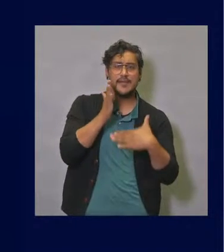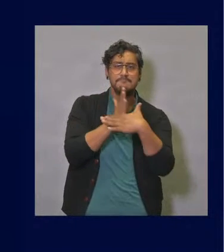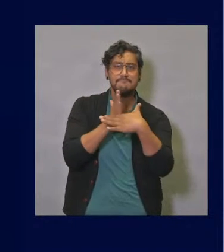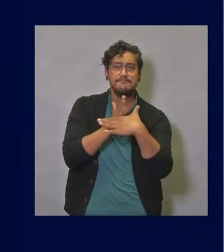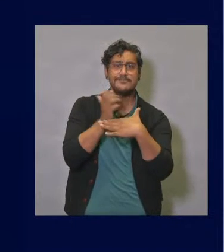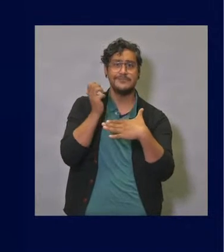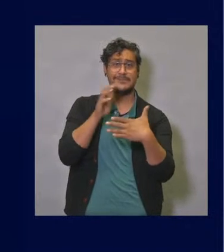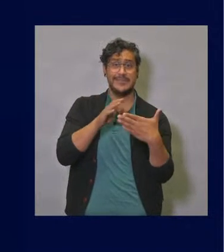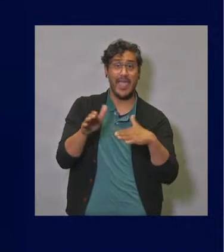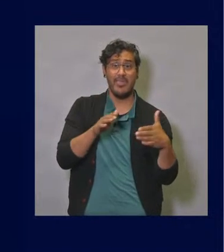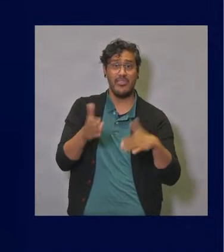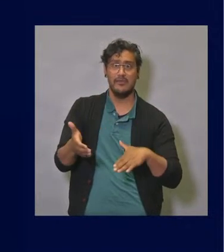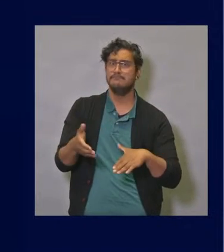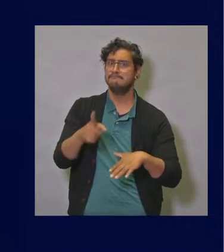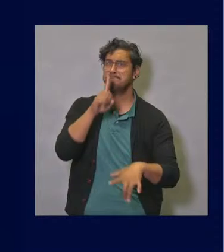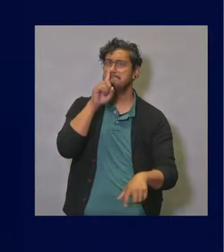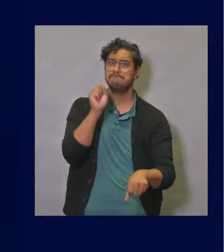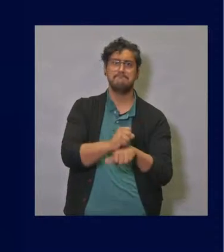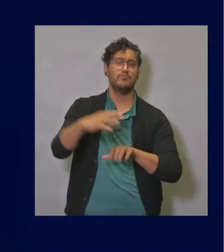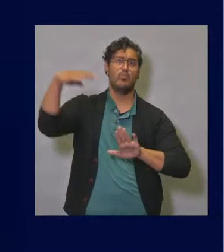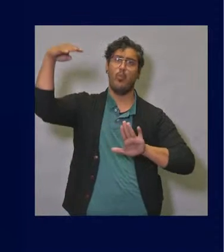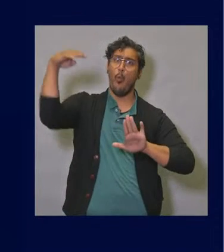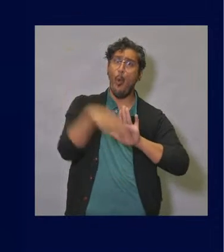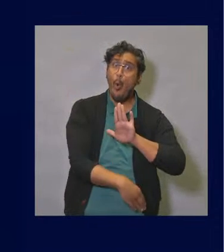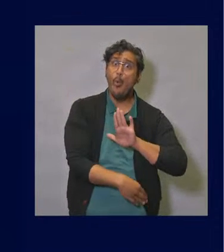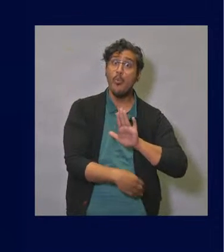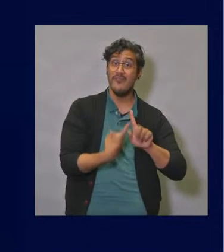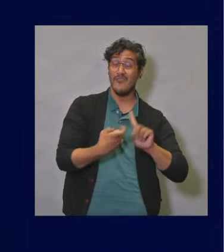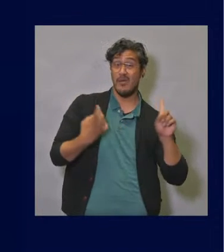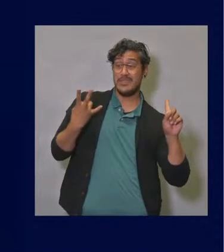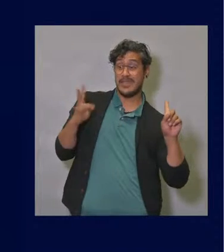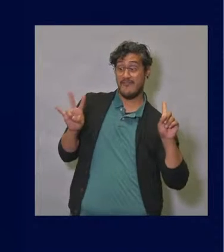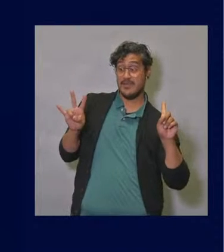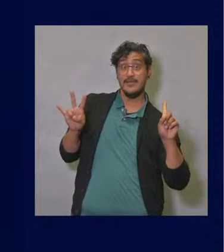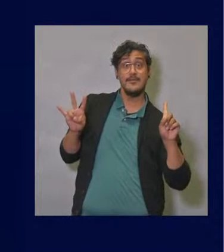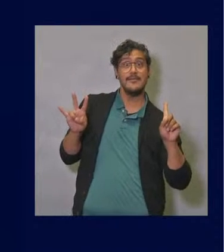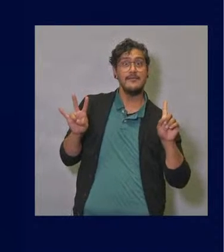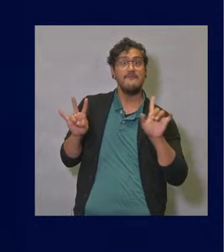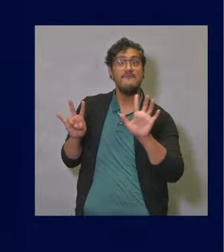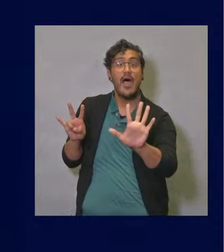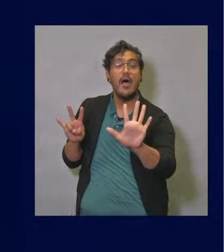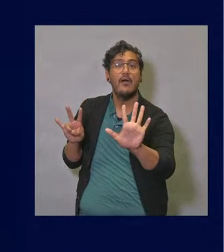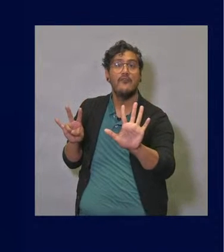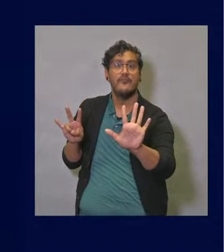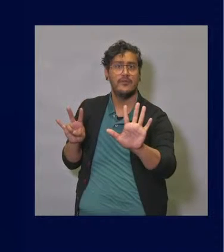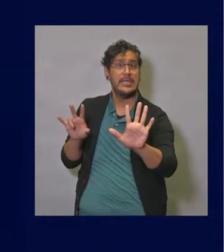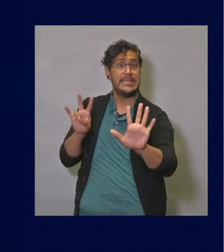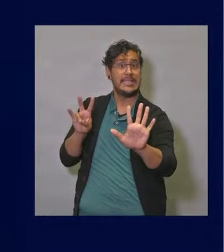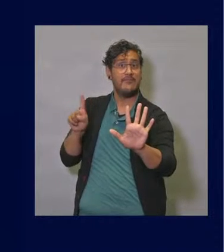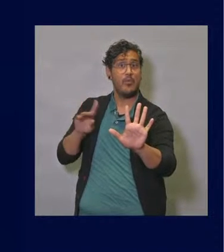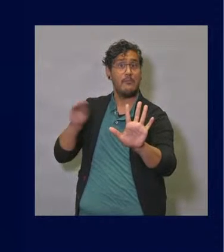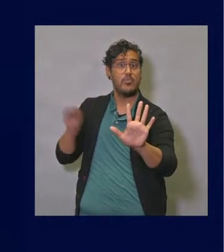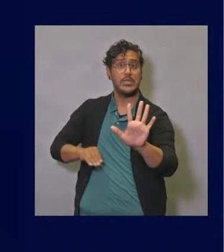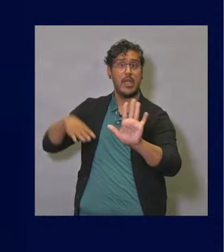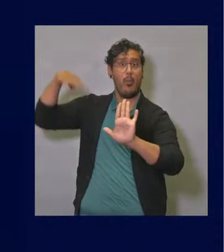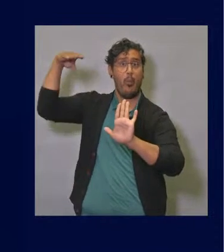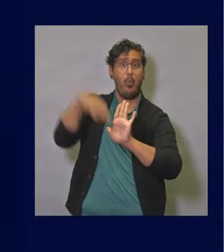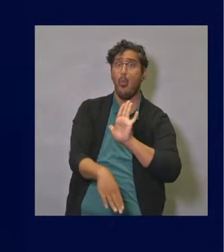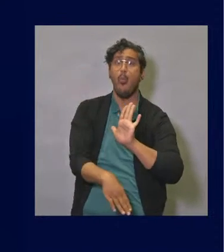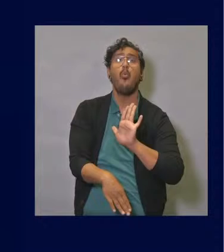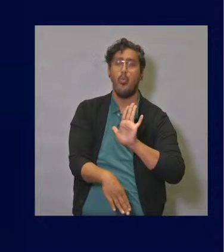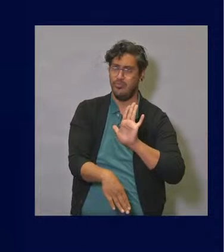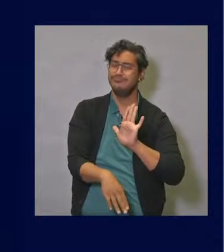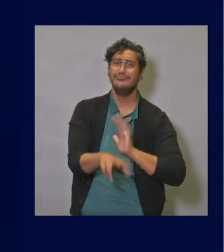to significantly decline from 17 to 5, and this was a 71% decrease in really just